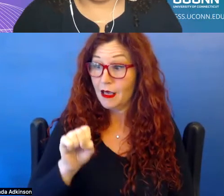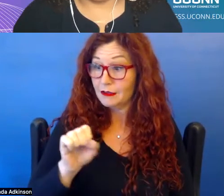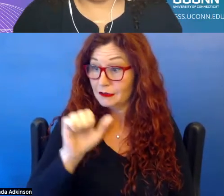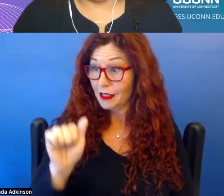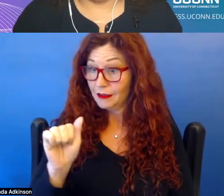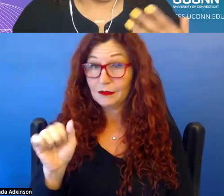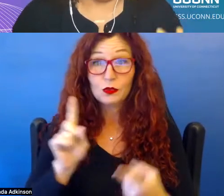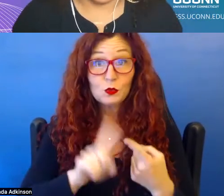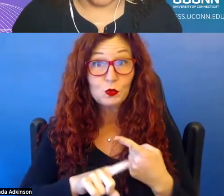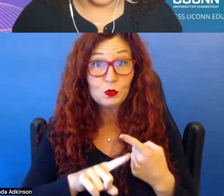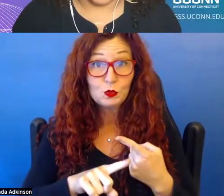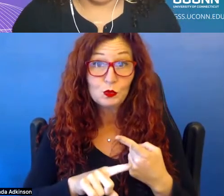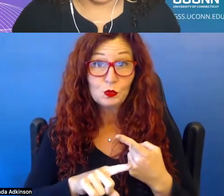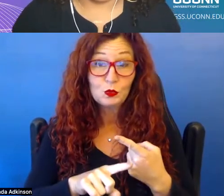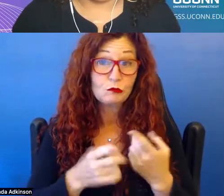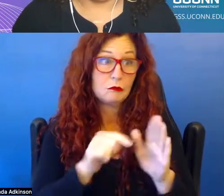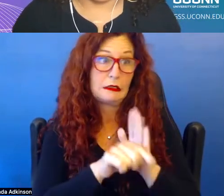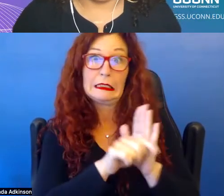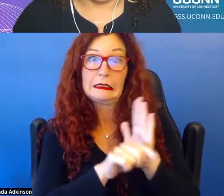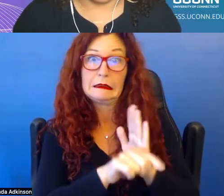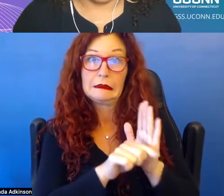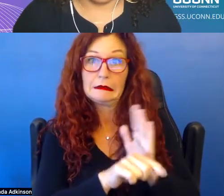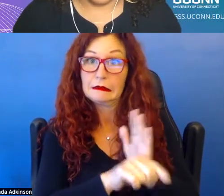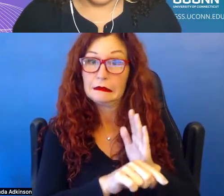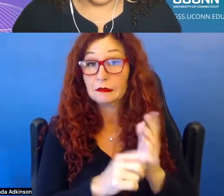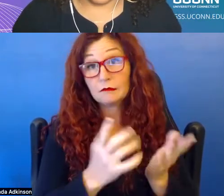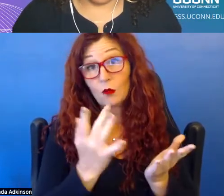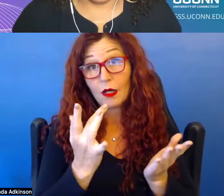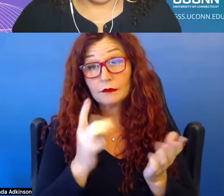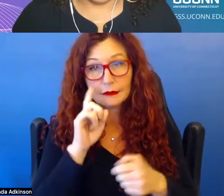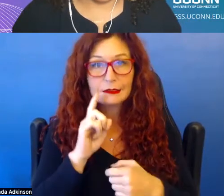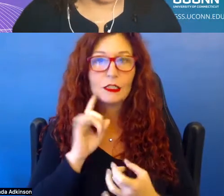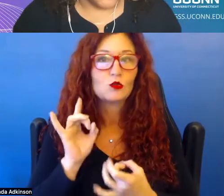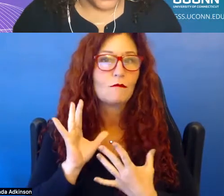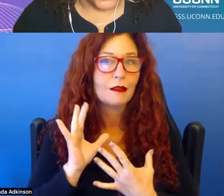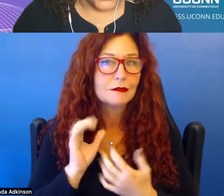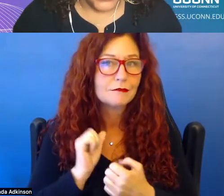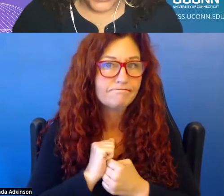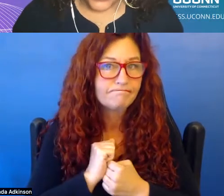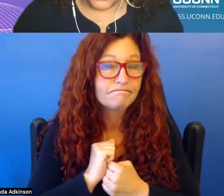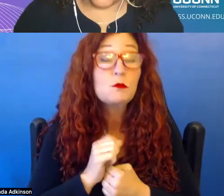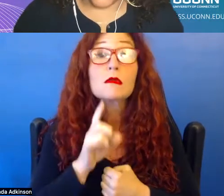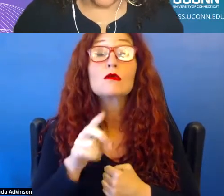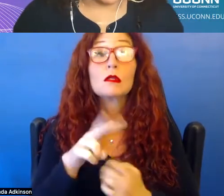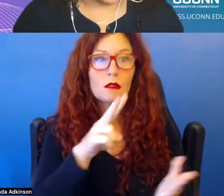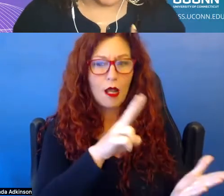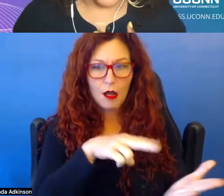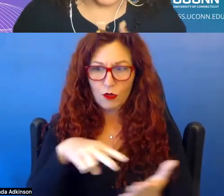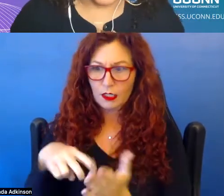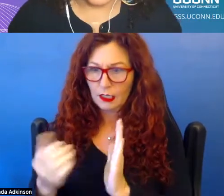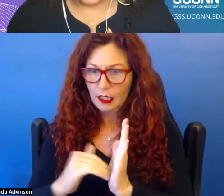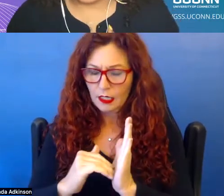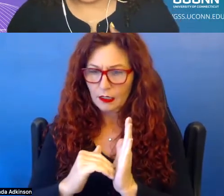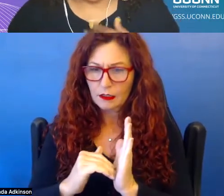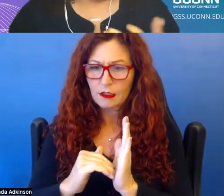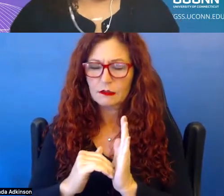to killings happening because of sexual violence. And then I reread the question and I was like, oh, my origin